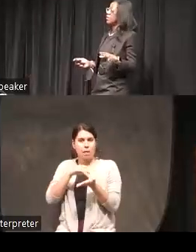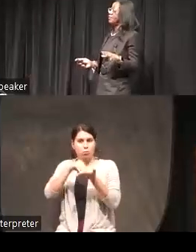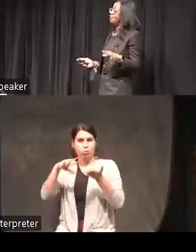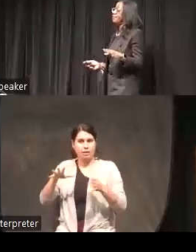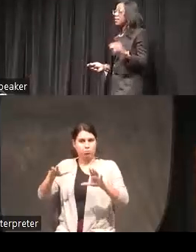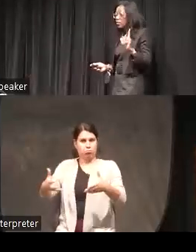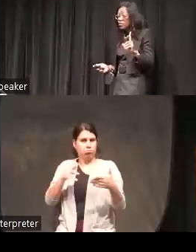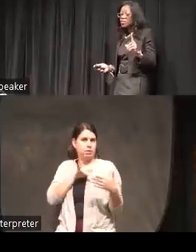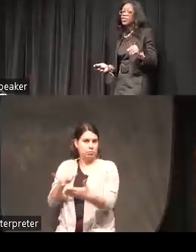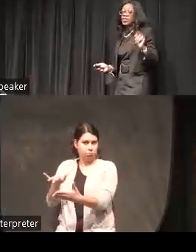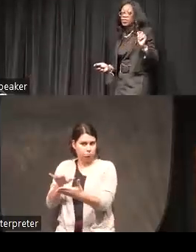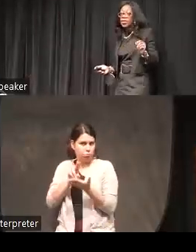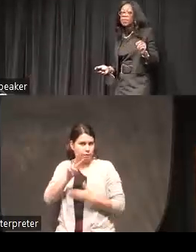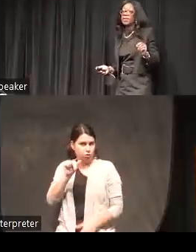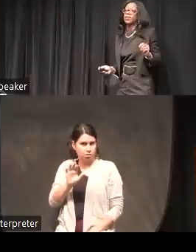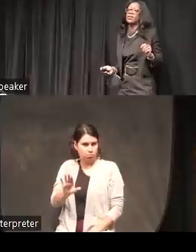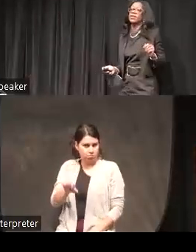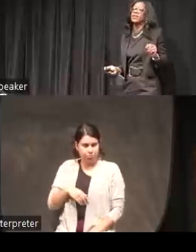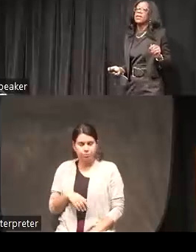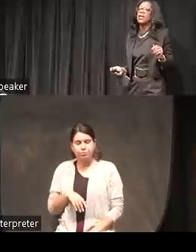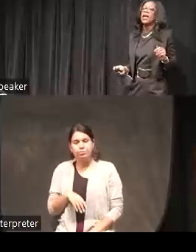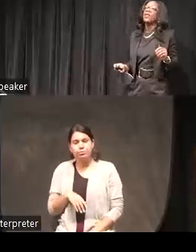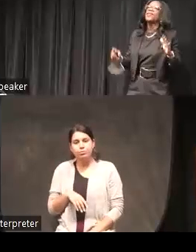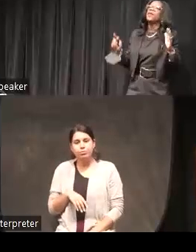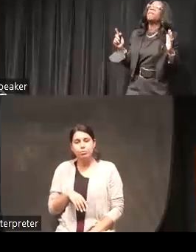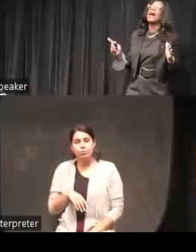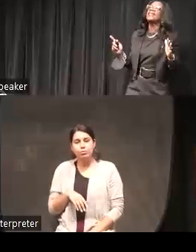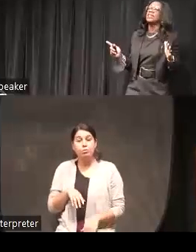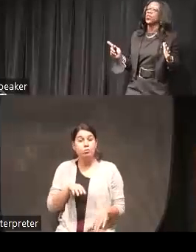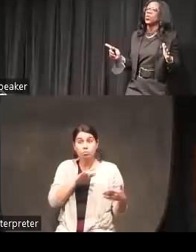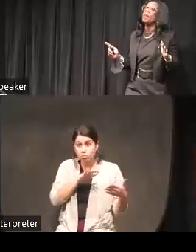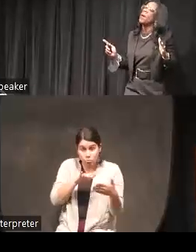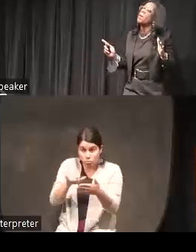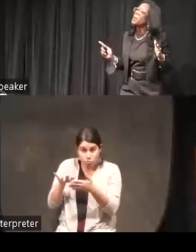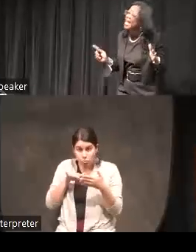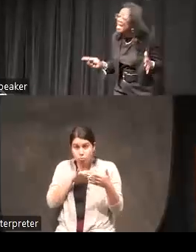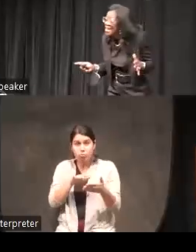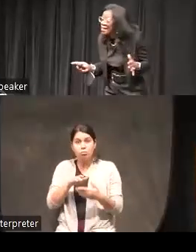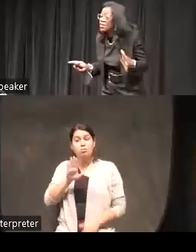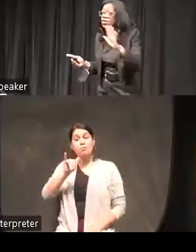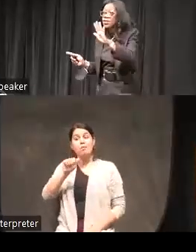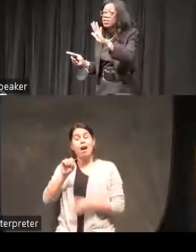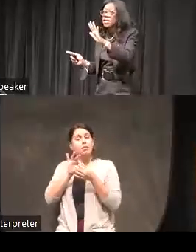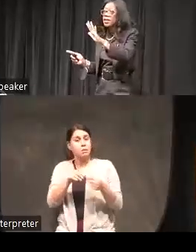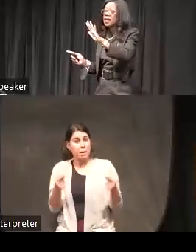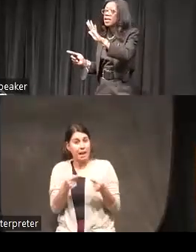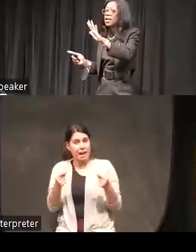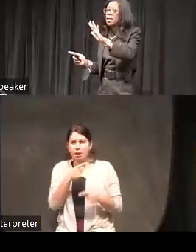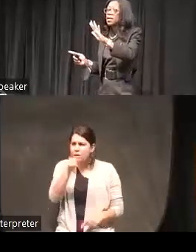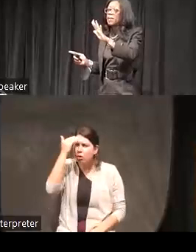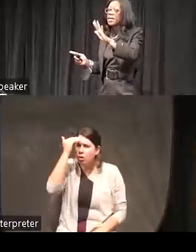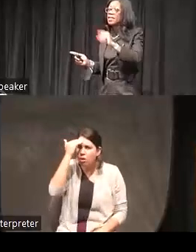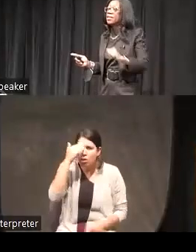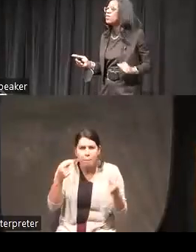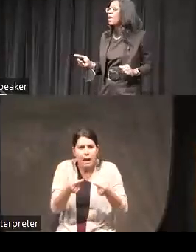students, University of Virginia, third-year medical students, and what their biases were about pain. You know the study already?